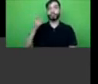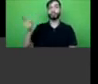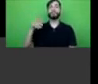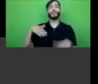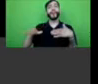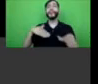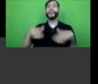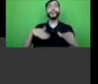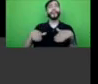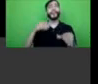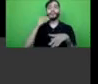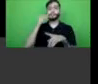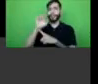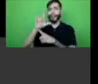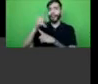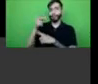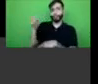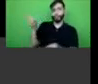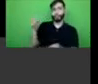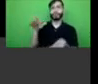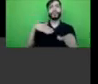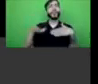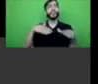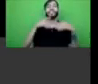convenience store in Aurora, Colorado.